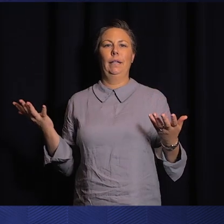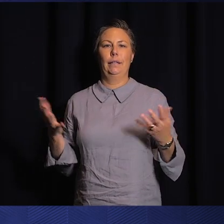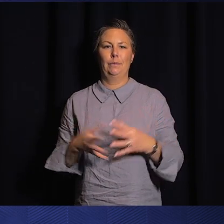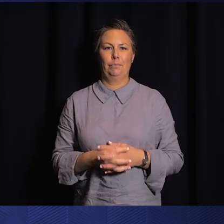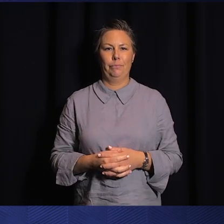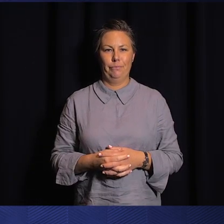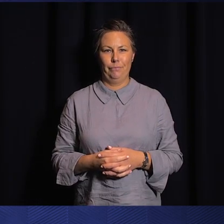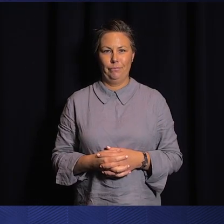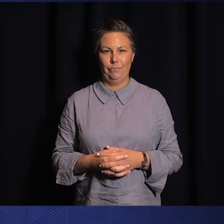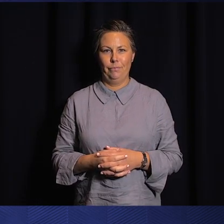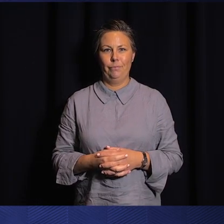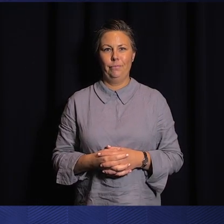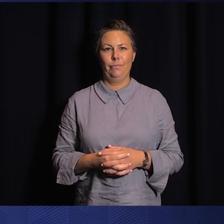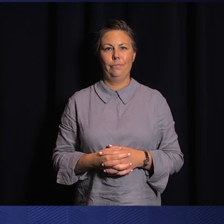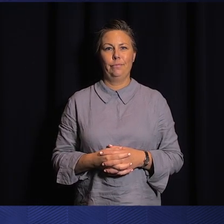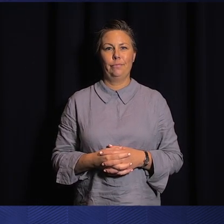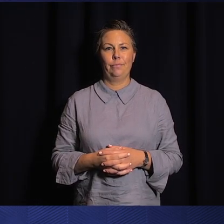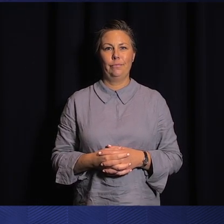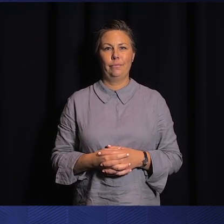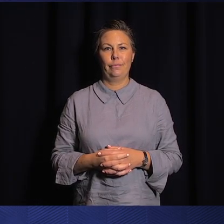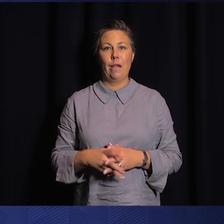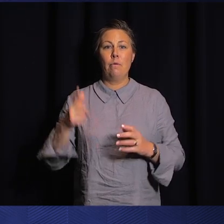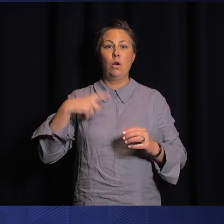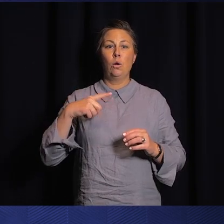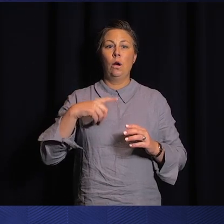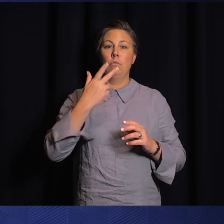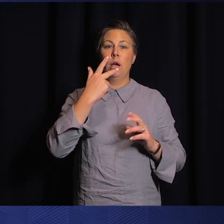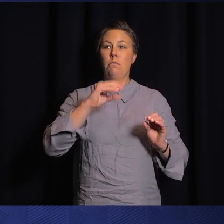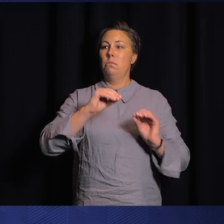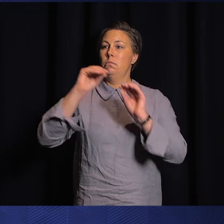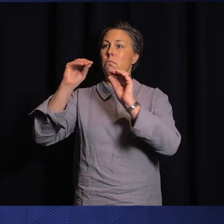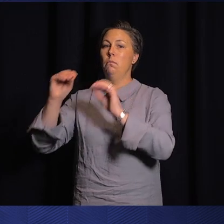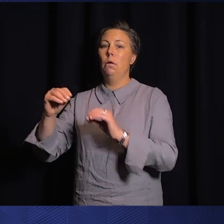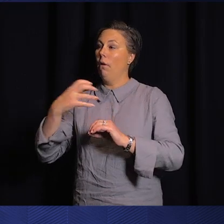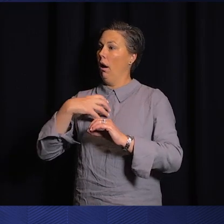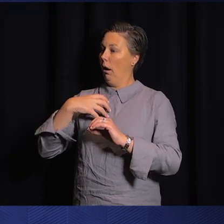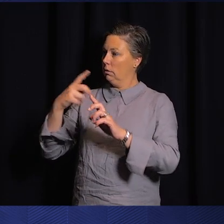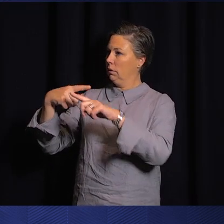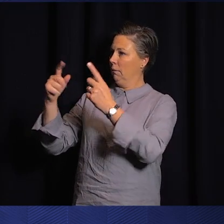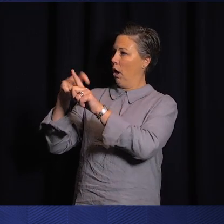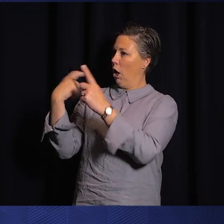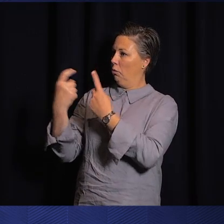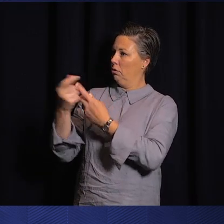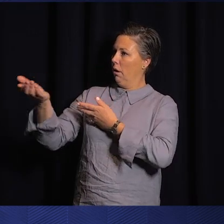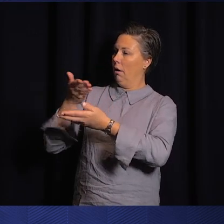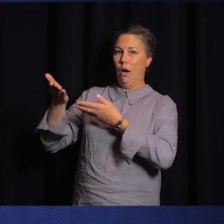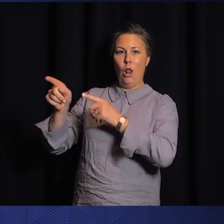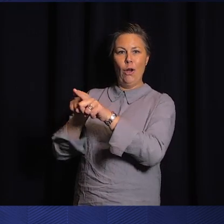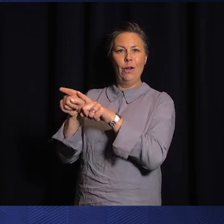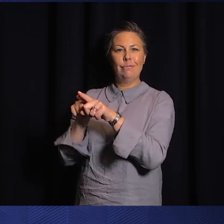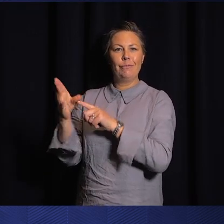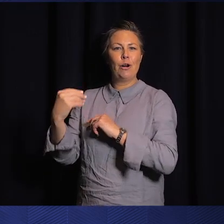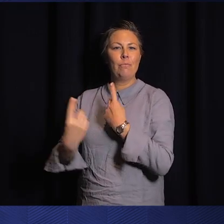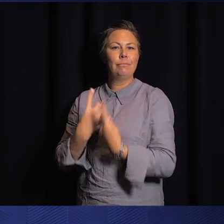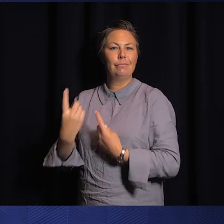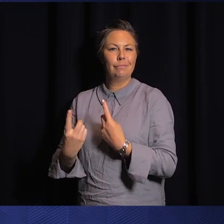situation, there is an exchange of culture in the area where the people are displaced, even though they can